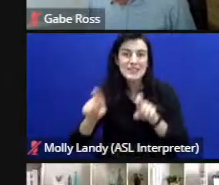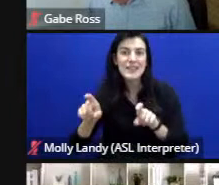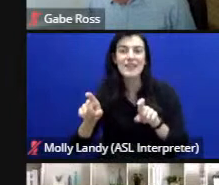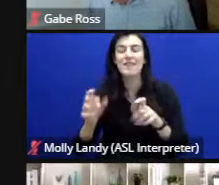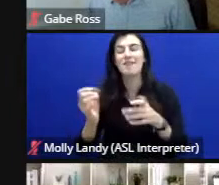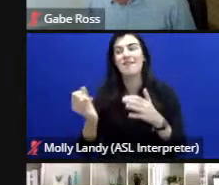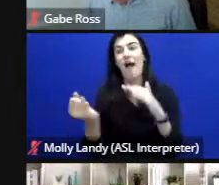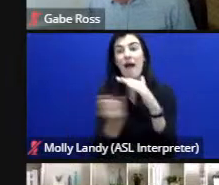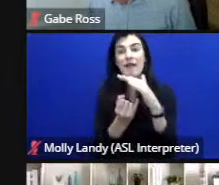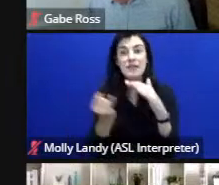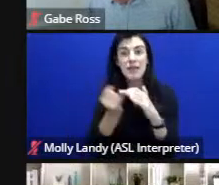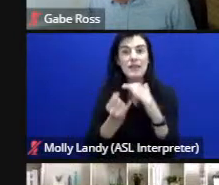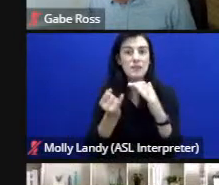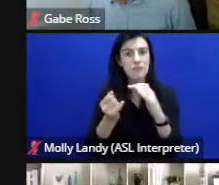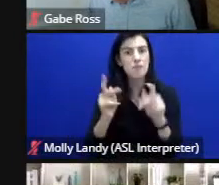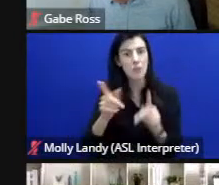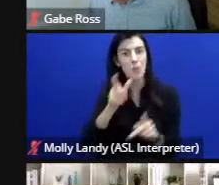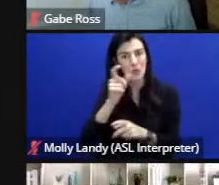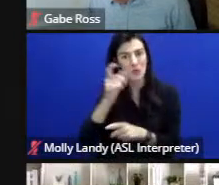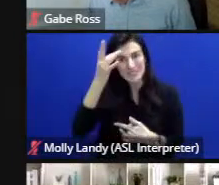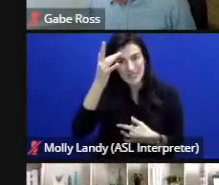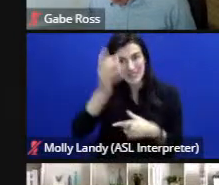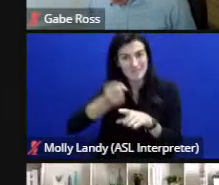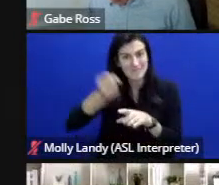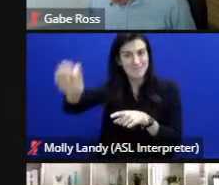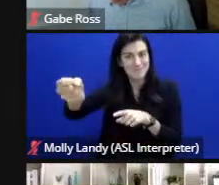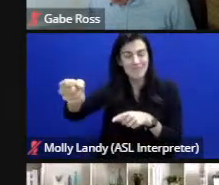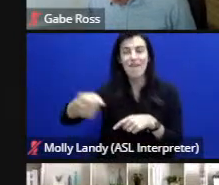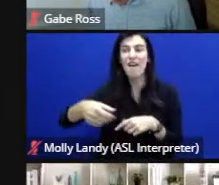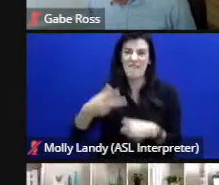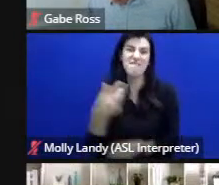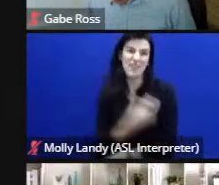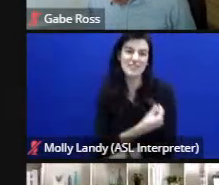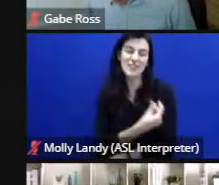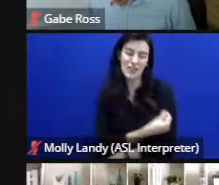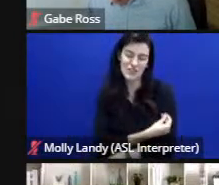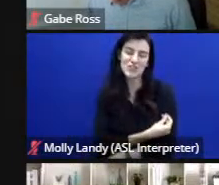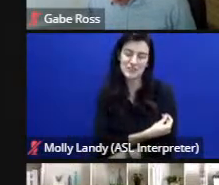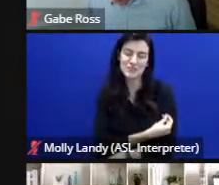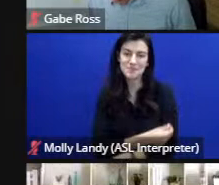sick, and quarantine of people who are exposed, and also by vaccination.